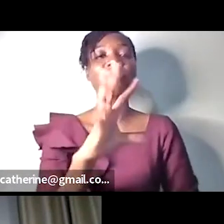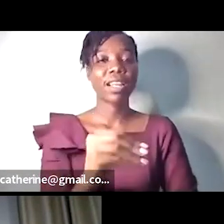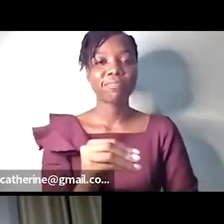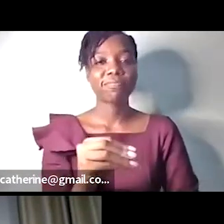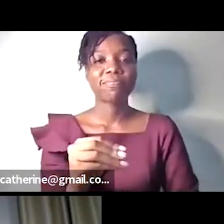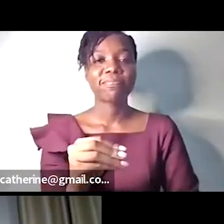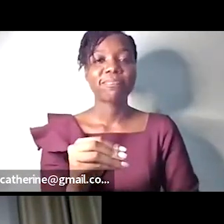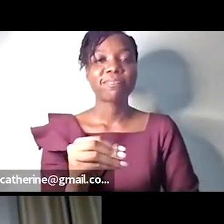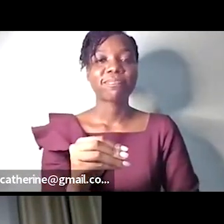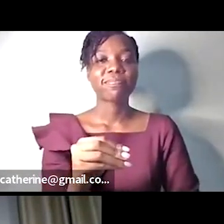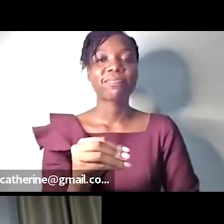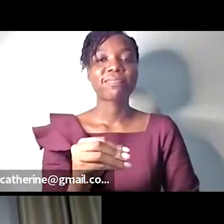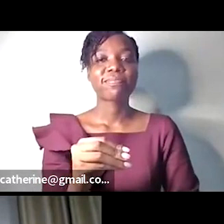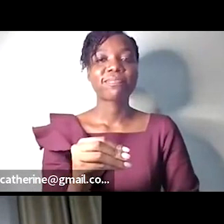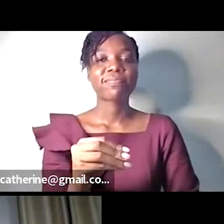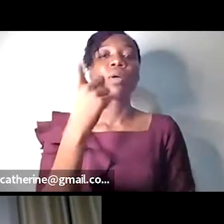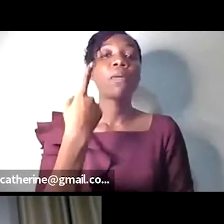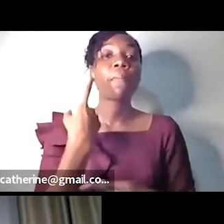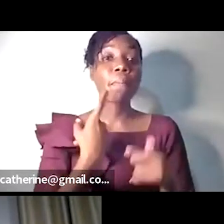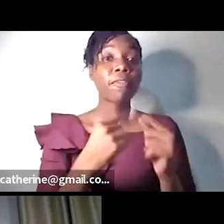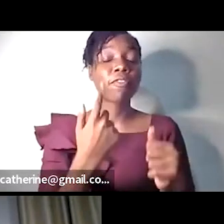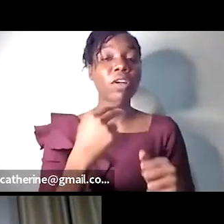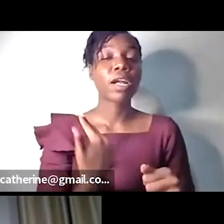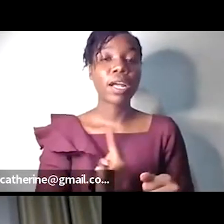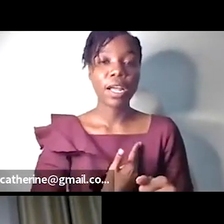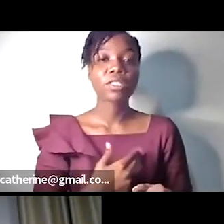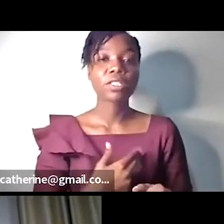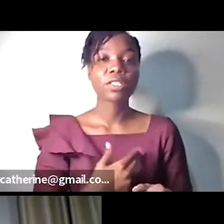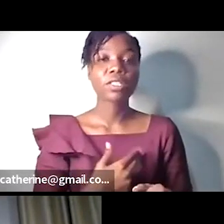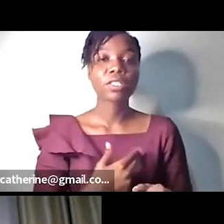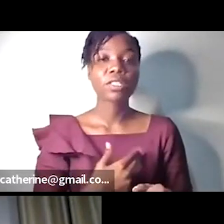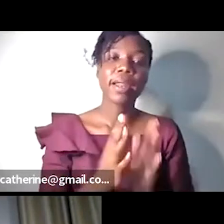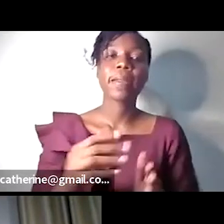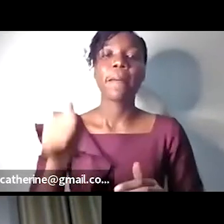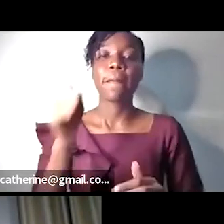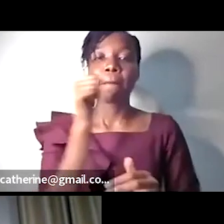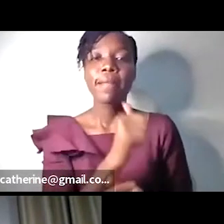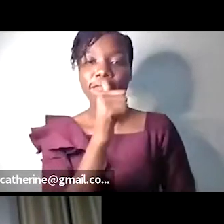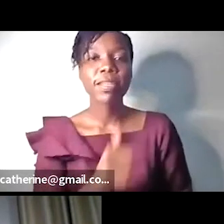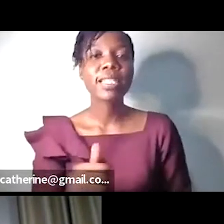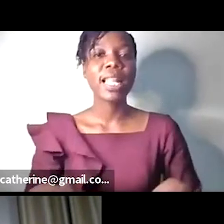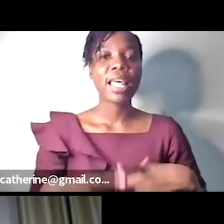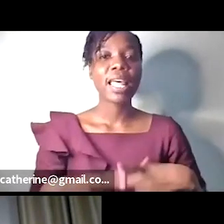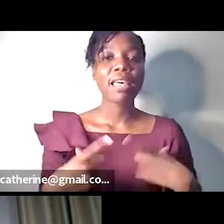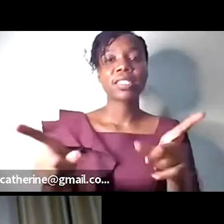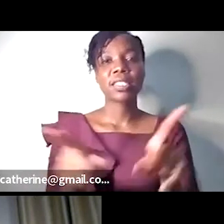both for us women, both for our private life as mother,